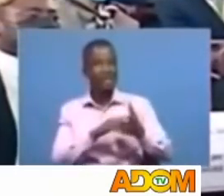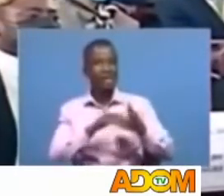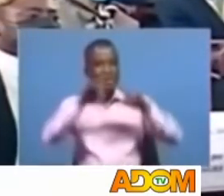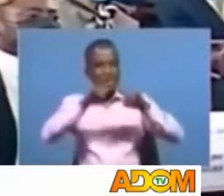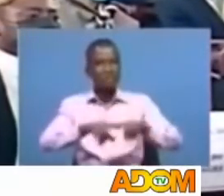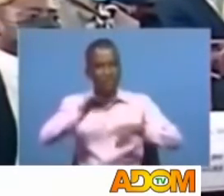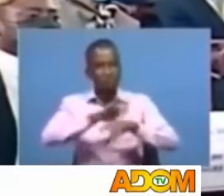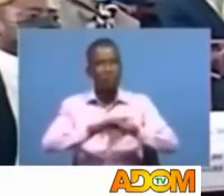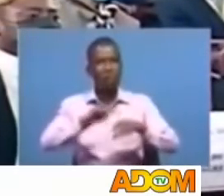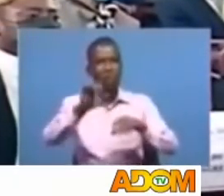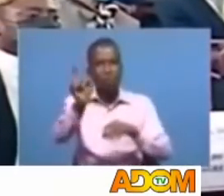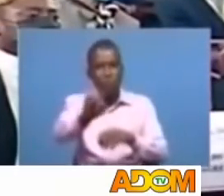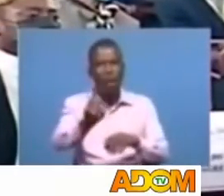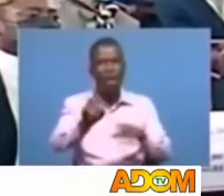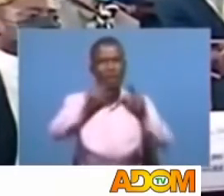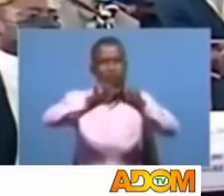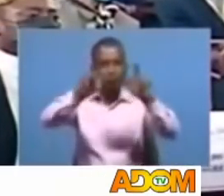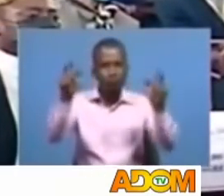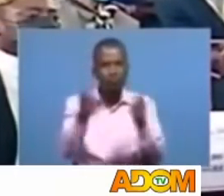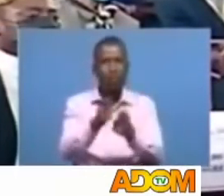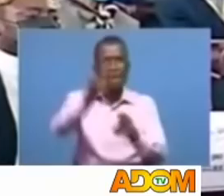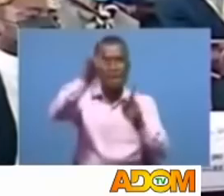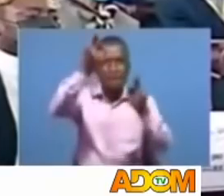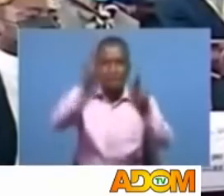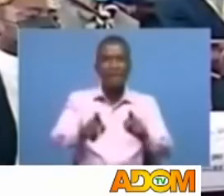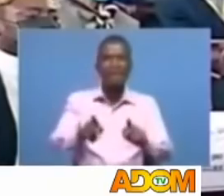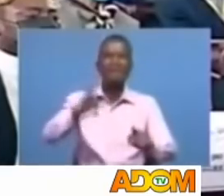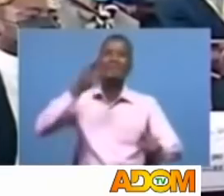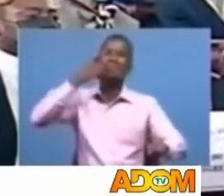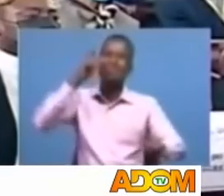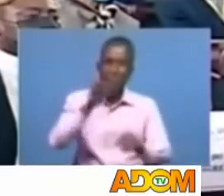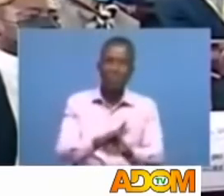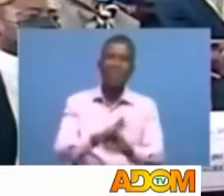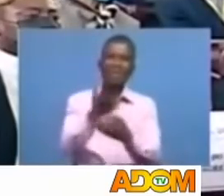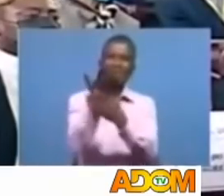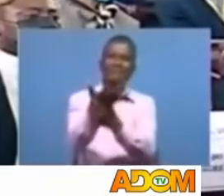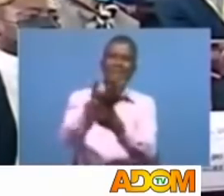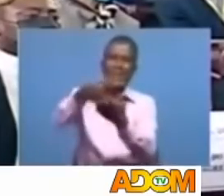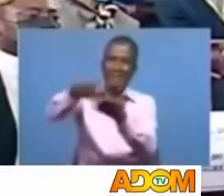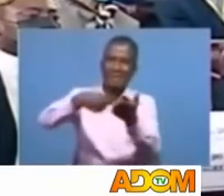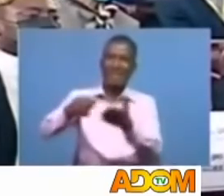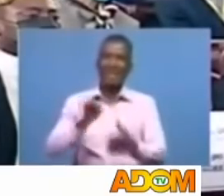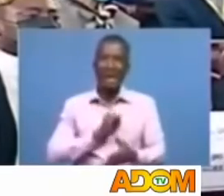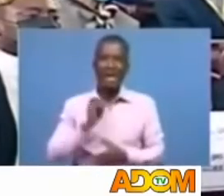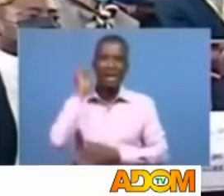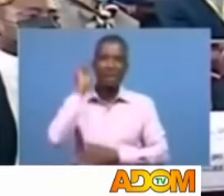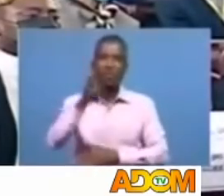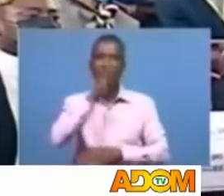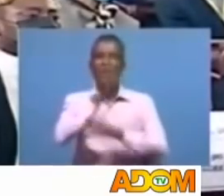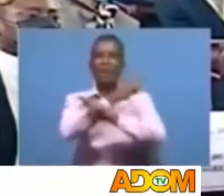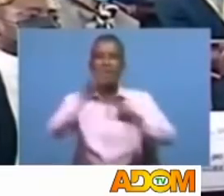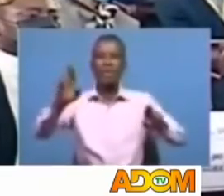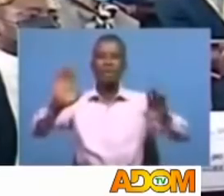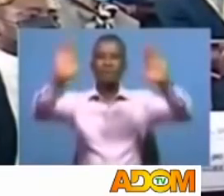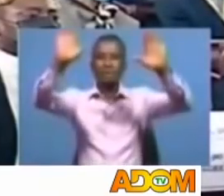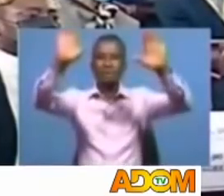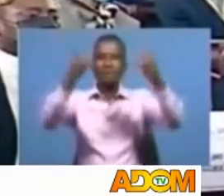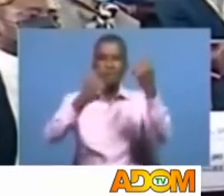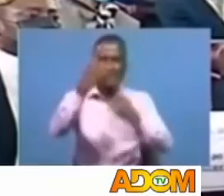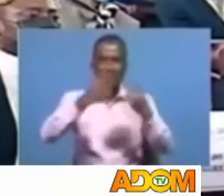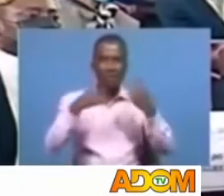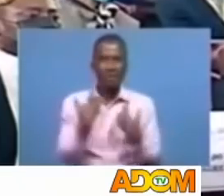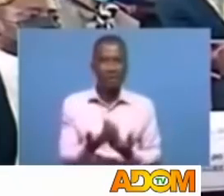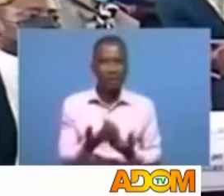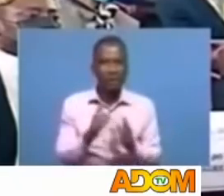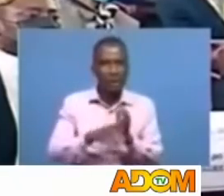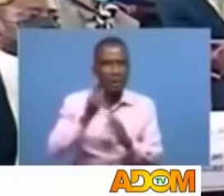circumstances where a person who has deposed to affidavit saying she would be available for cross-examination, and where